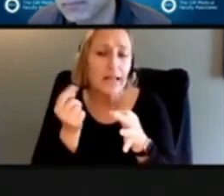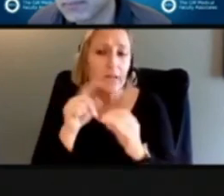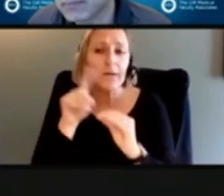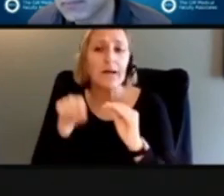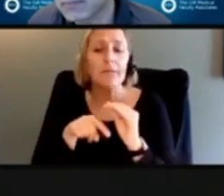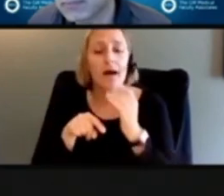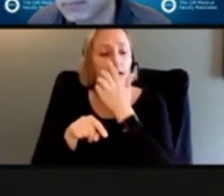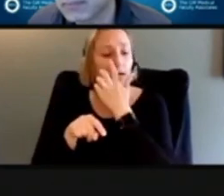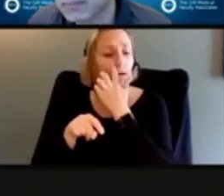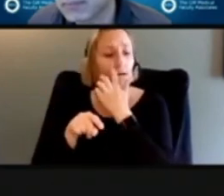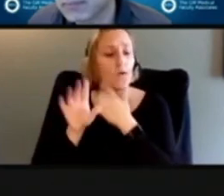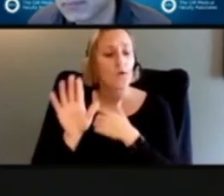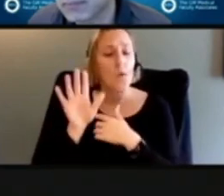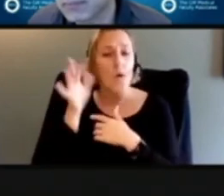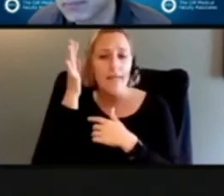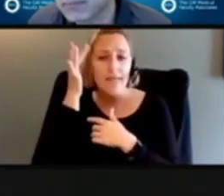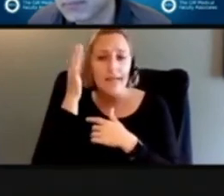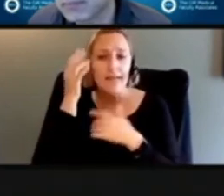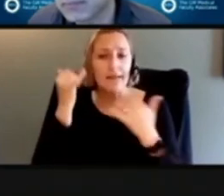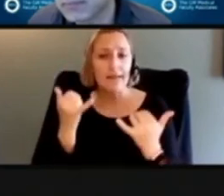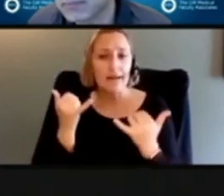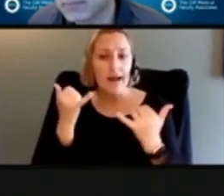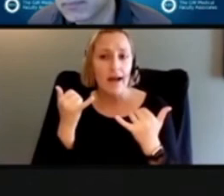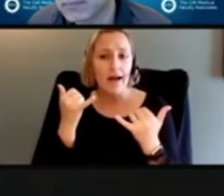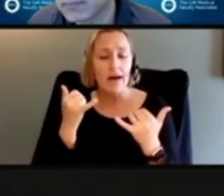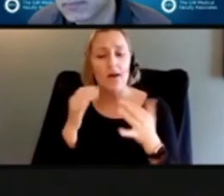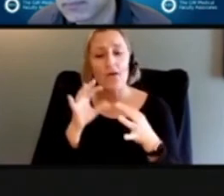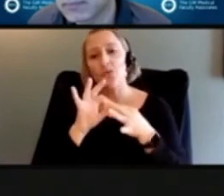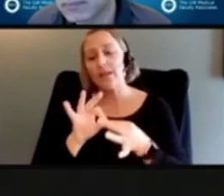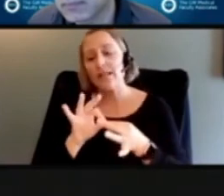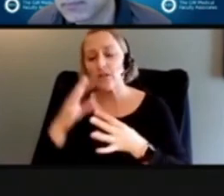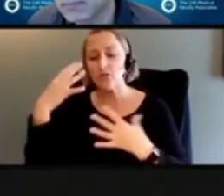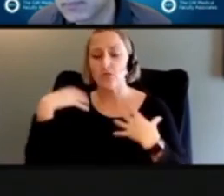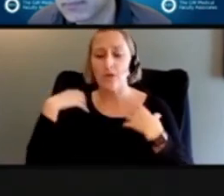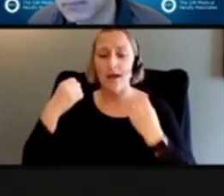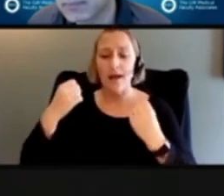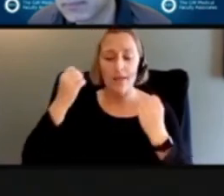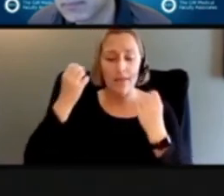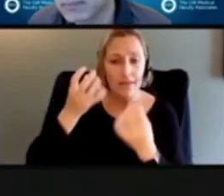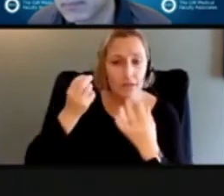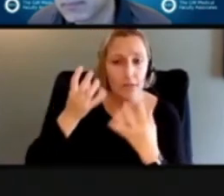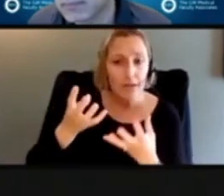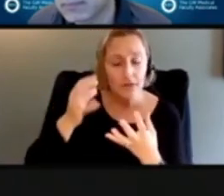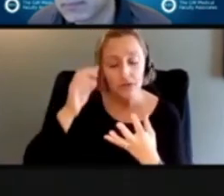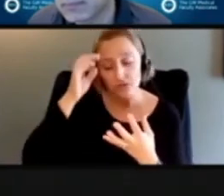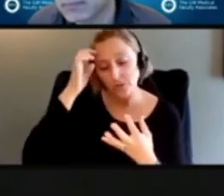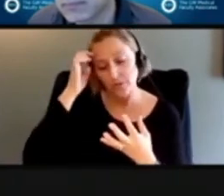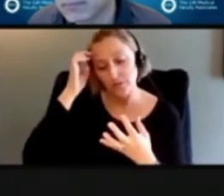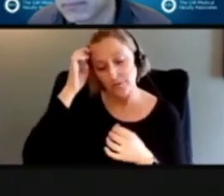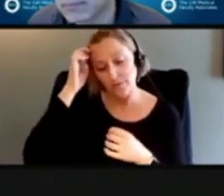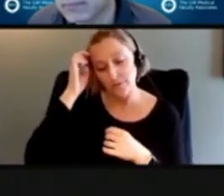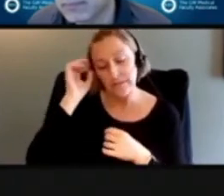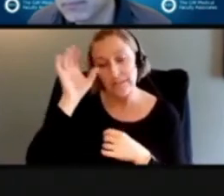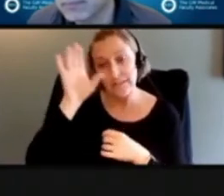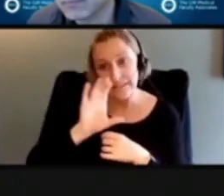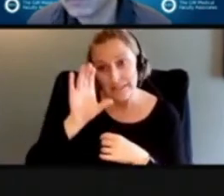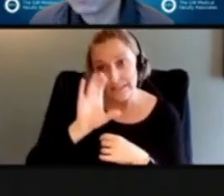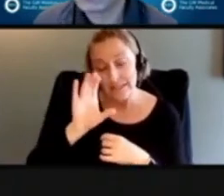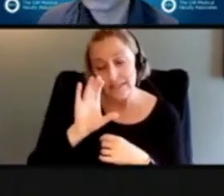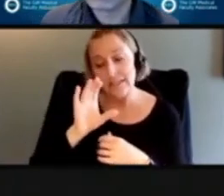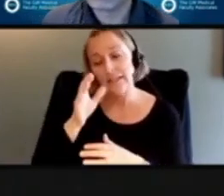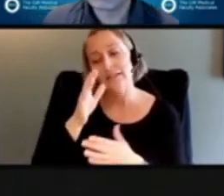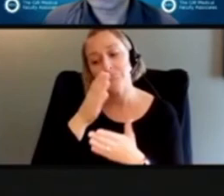sort of your thinking now in terms of the role that like health information seeking and some of the sort